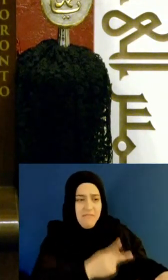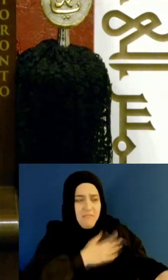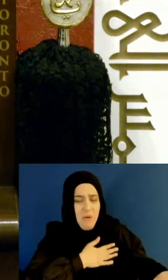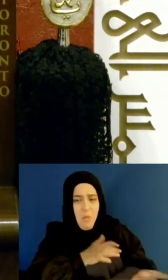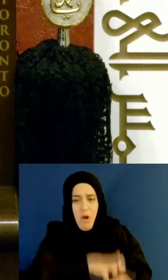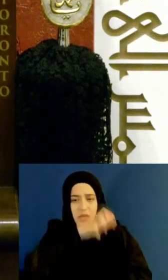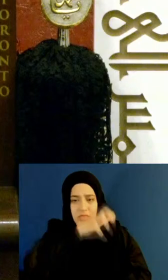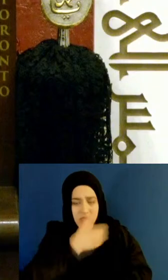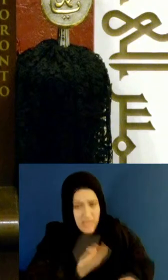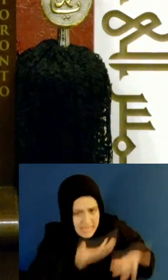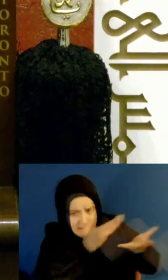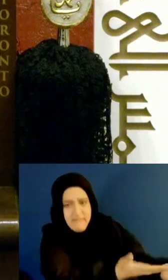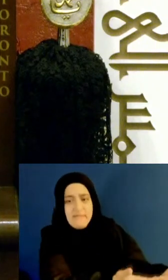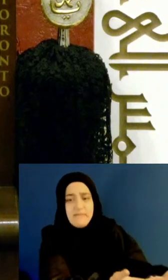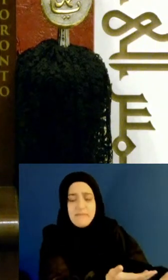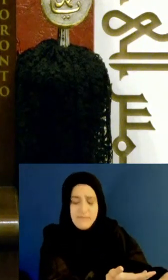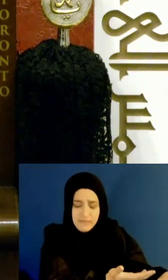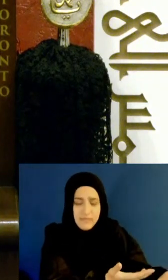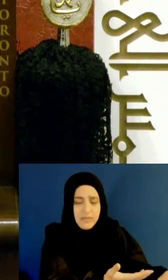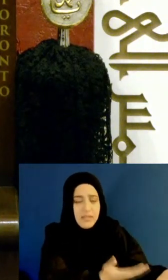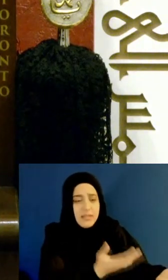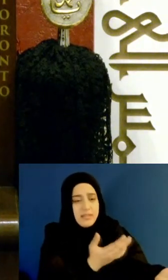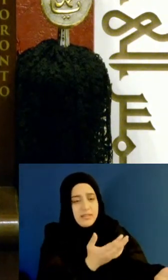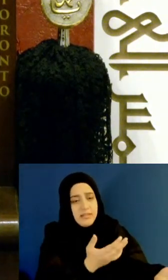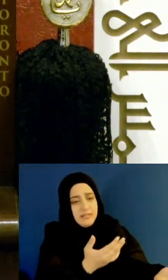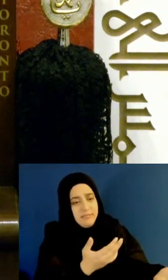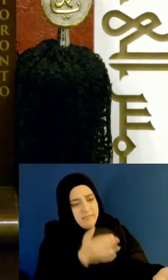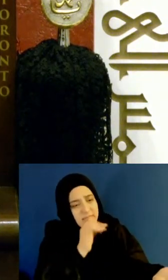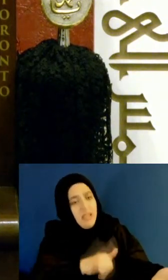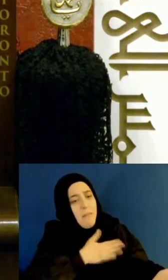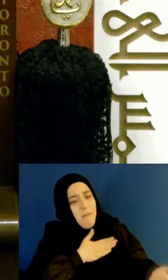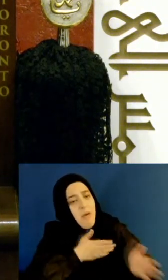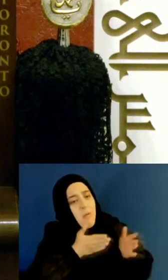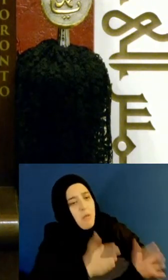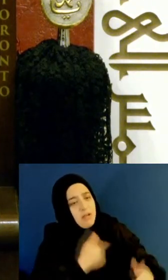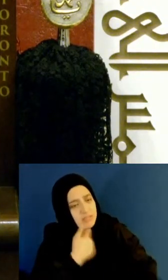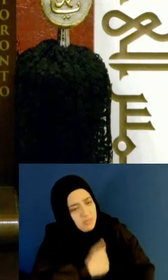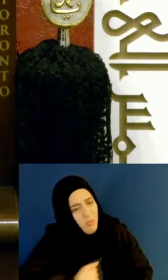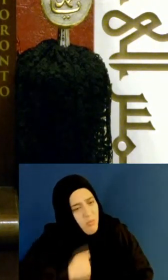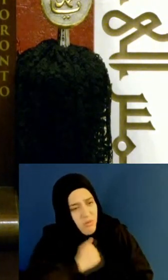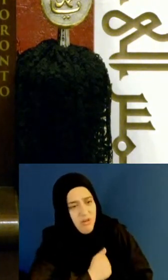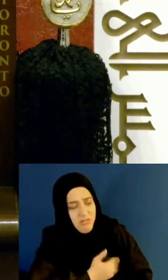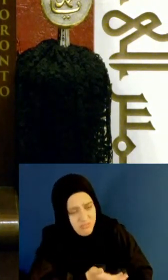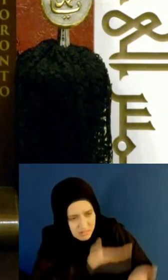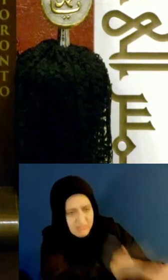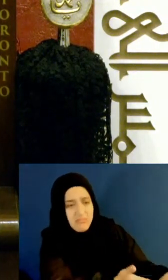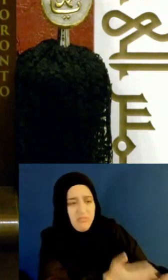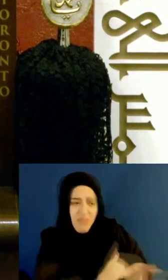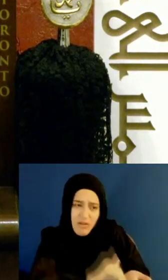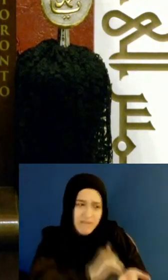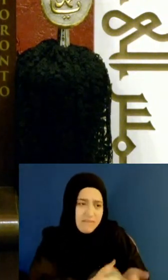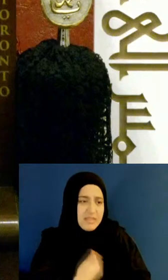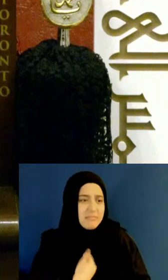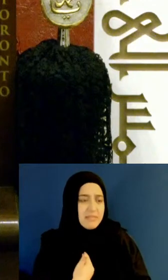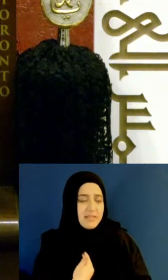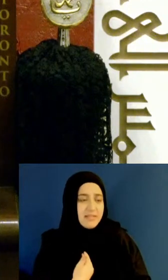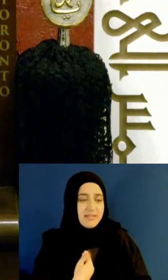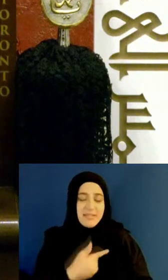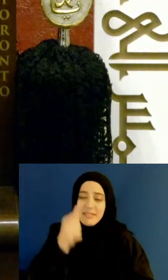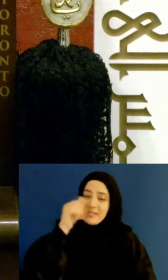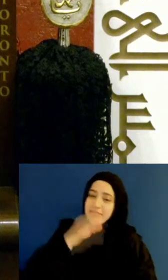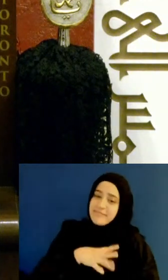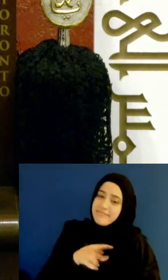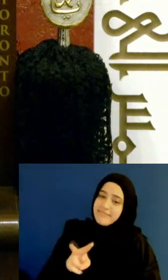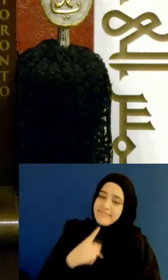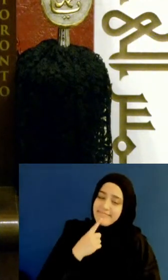as a token of an apology. Forgive me. A man smiled at him and he said, no,